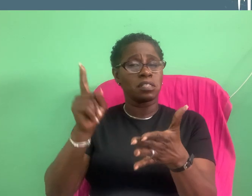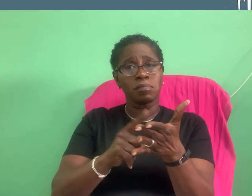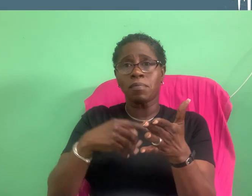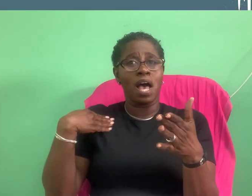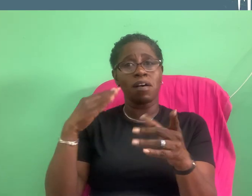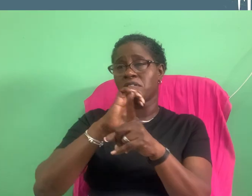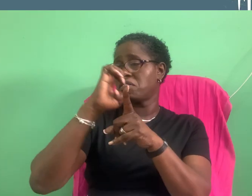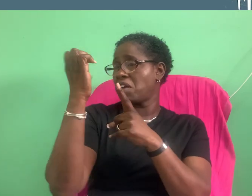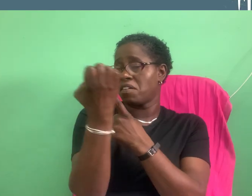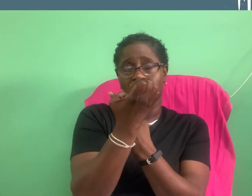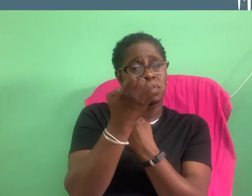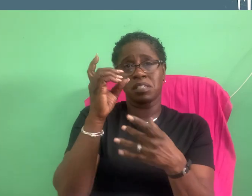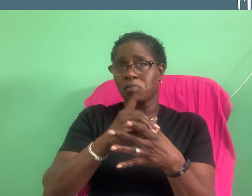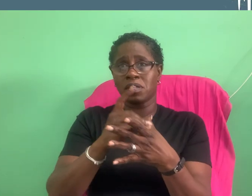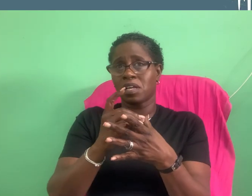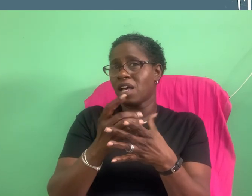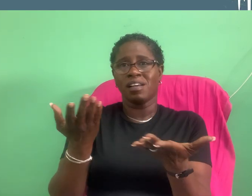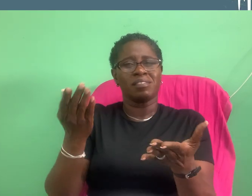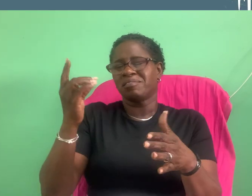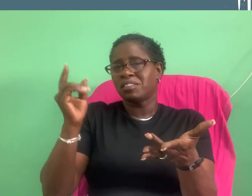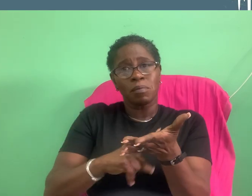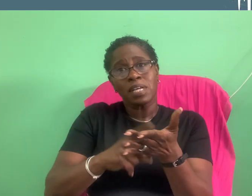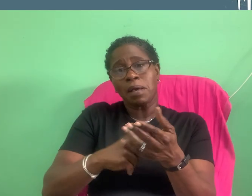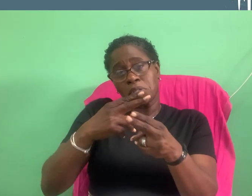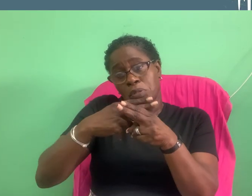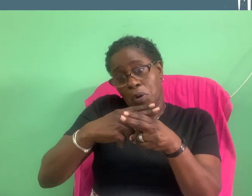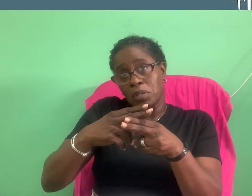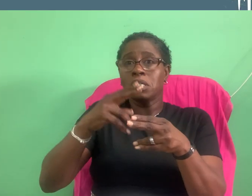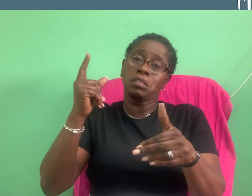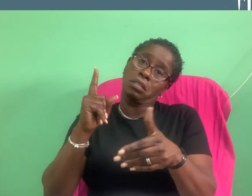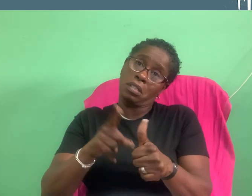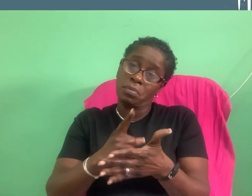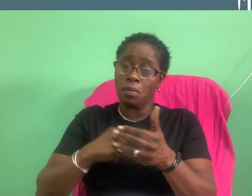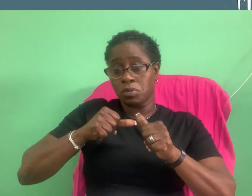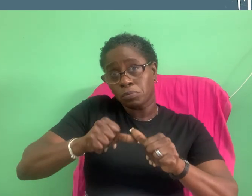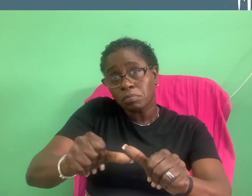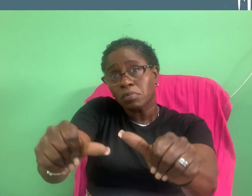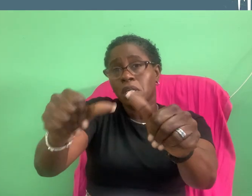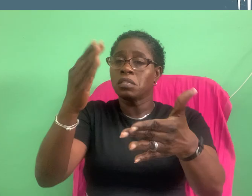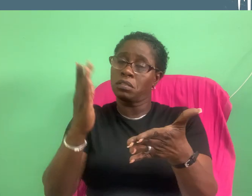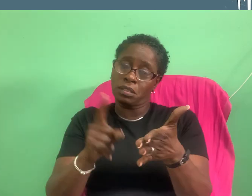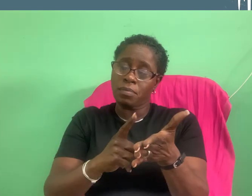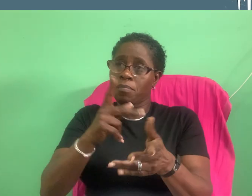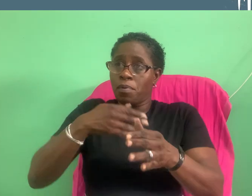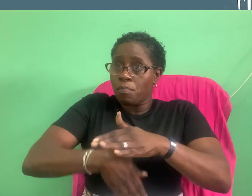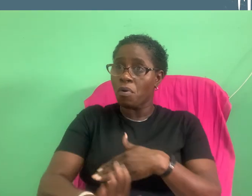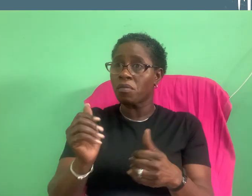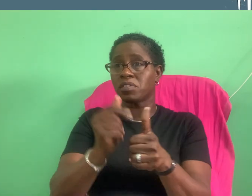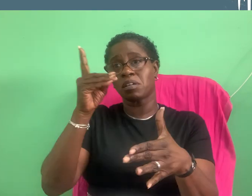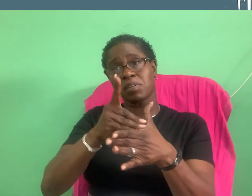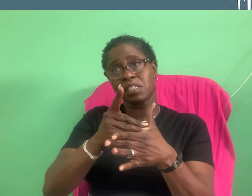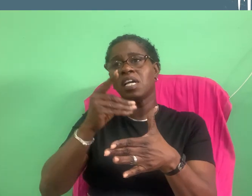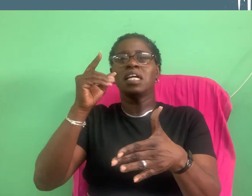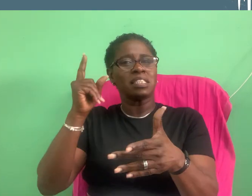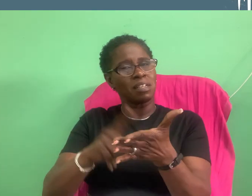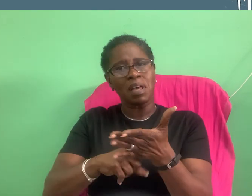mental health labels. They can be temporary or permanent, something an individual is born with, or it can be acquired at any point in their life. And like